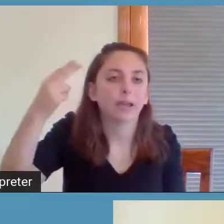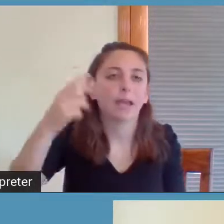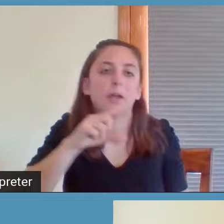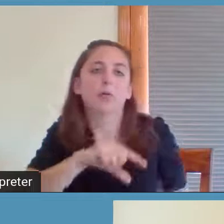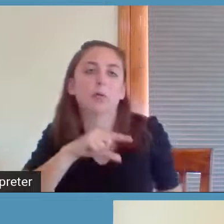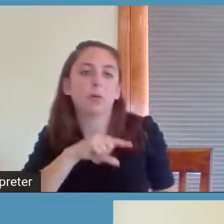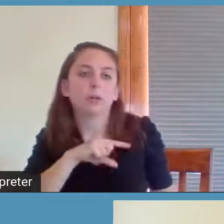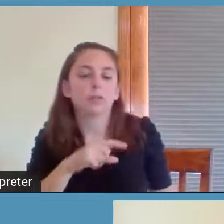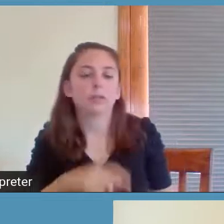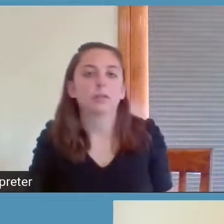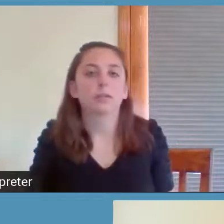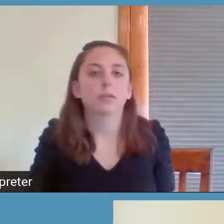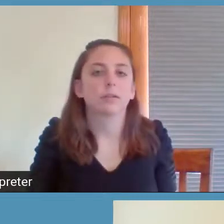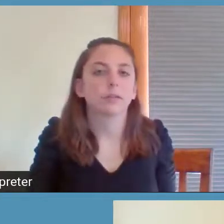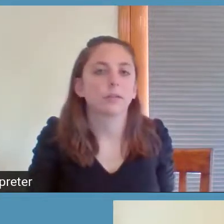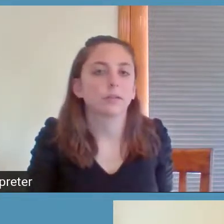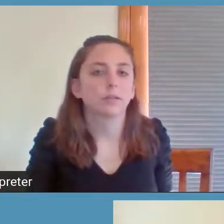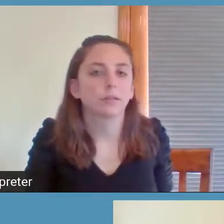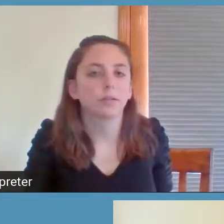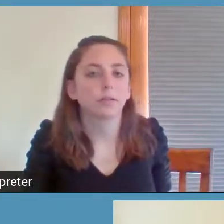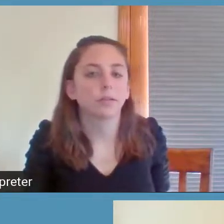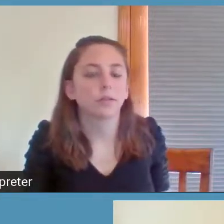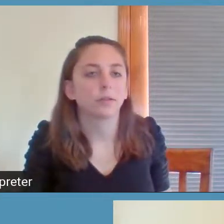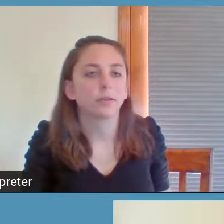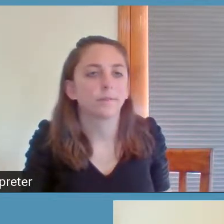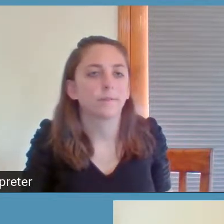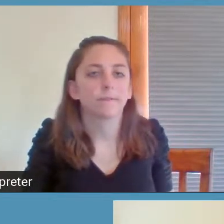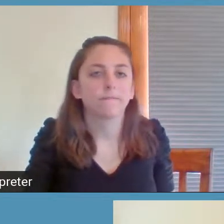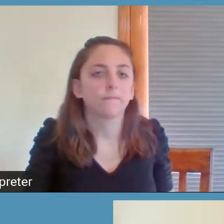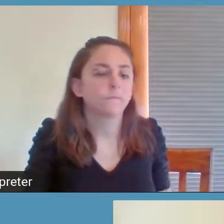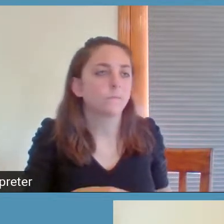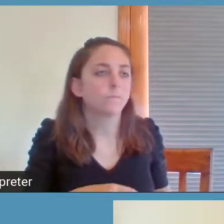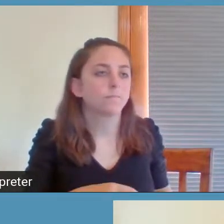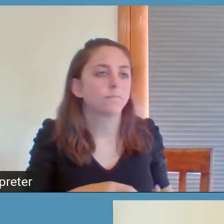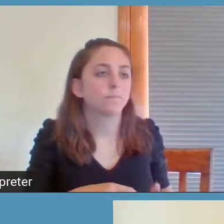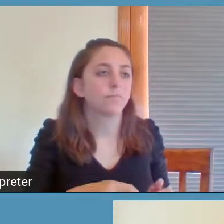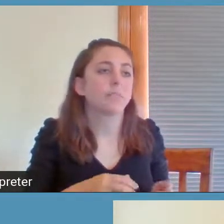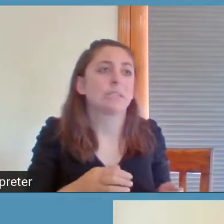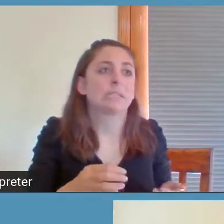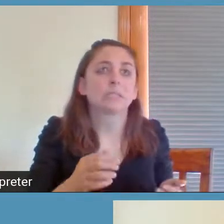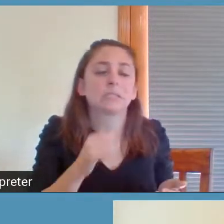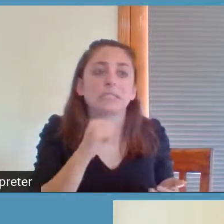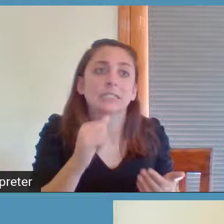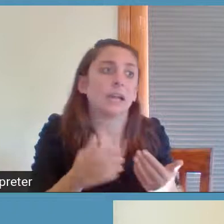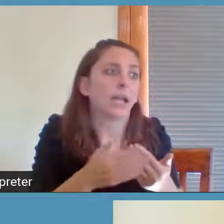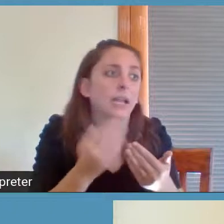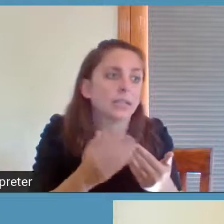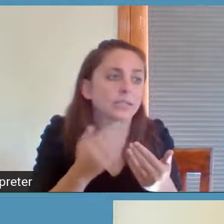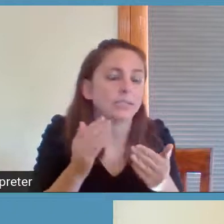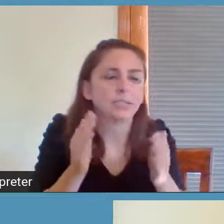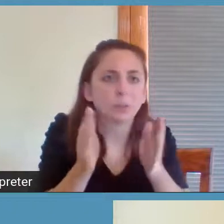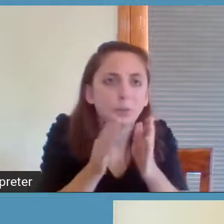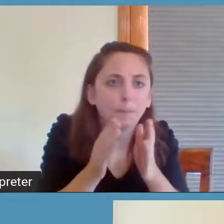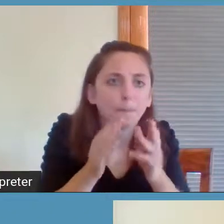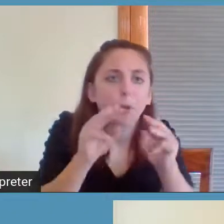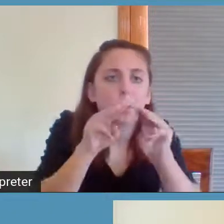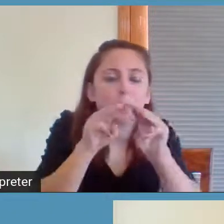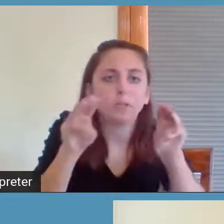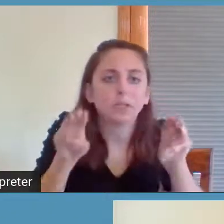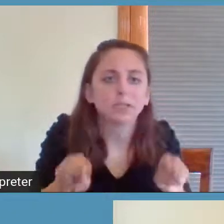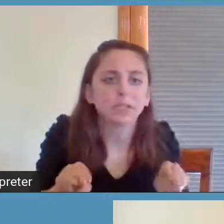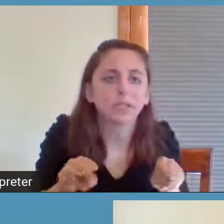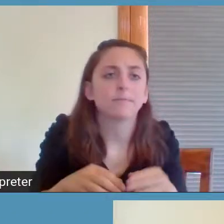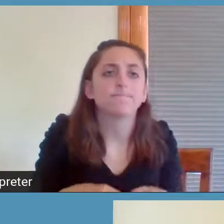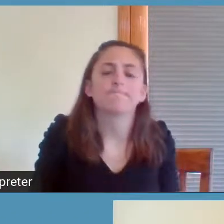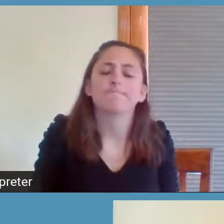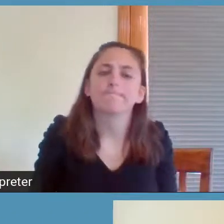just capping it off, I mean, this is less than easy for a small team of a museum to do. I mean, a lot of our audience that we're aiming